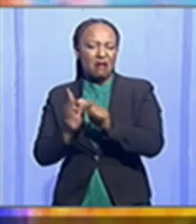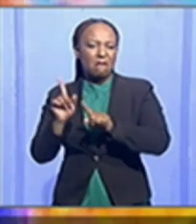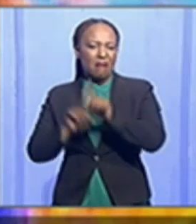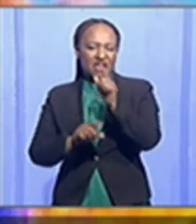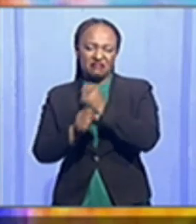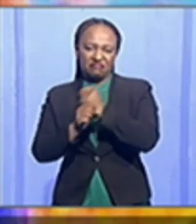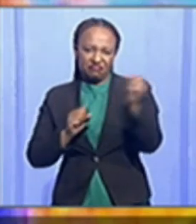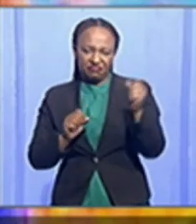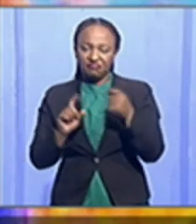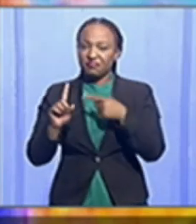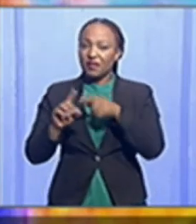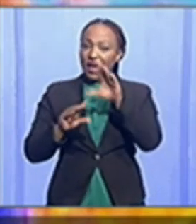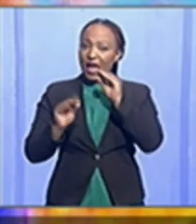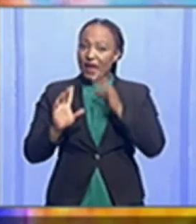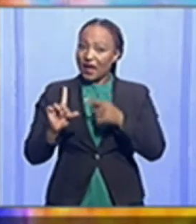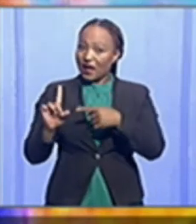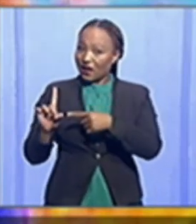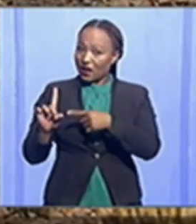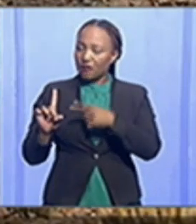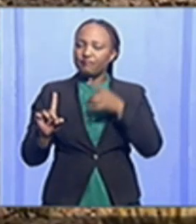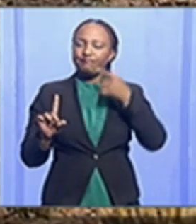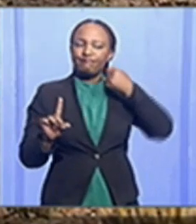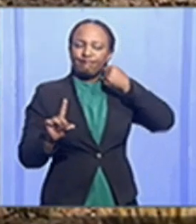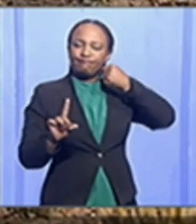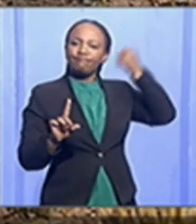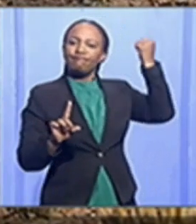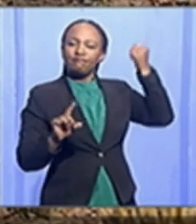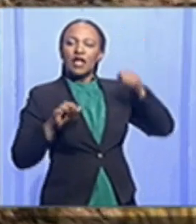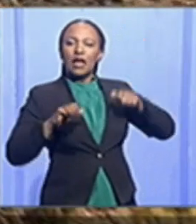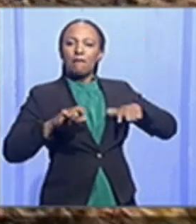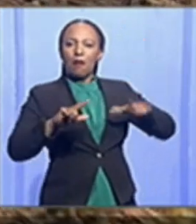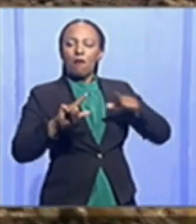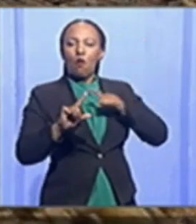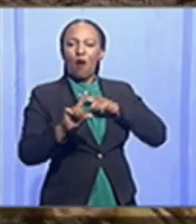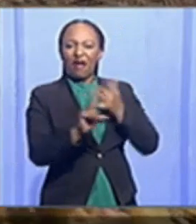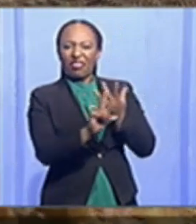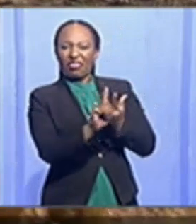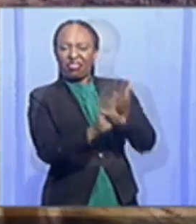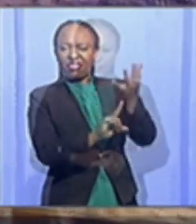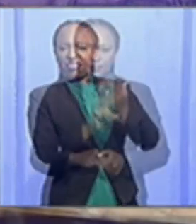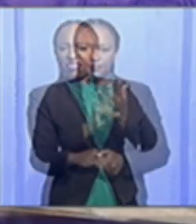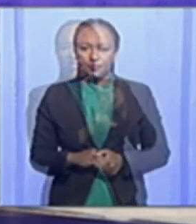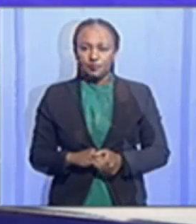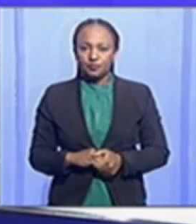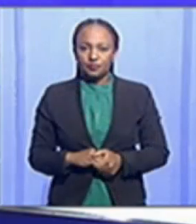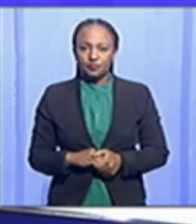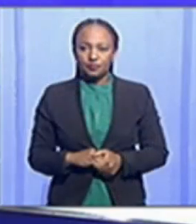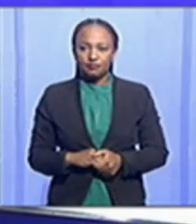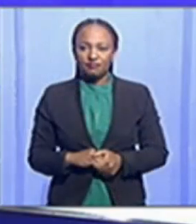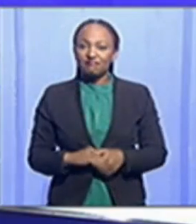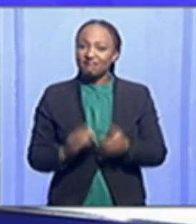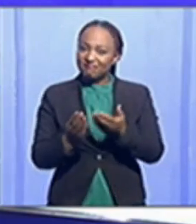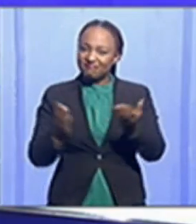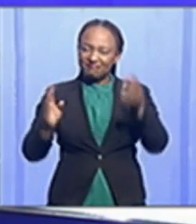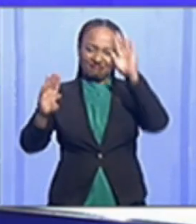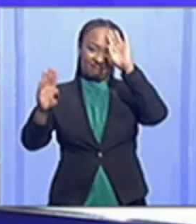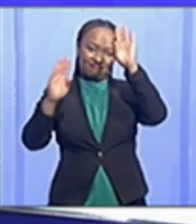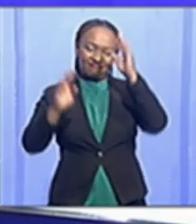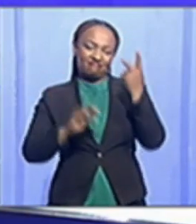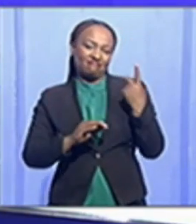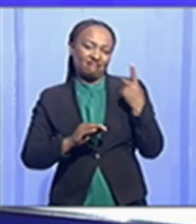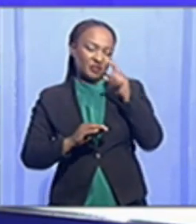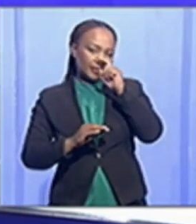Morutwana o ikamogile bophelo ka Limpopo morago ga ditiragalo tša bokgoroto ka barutiši ba bangwe. Beshun Thobela nna le kgaetšedi Mphoteme